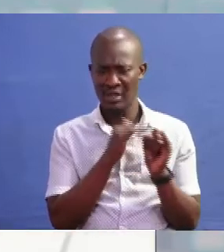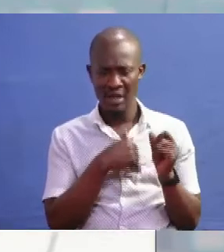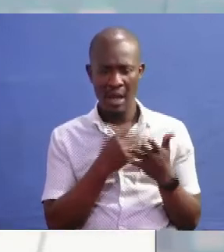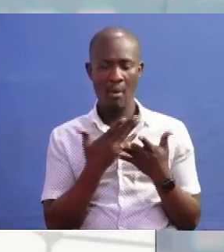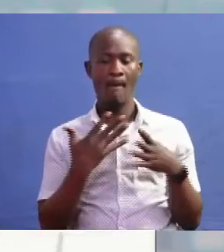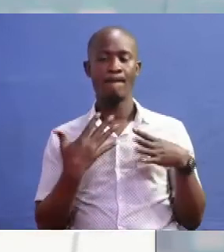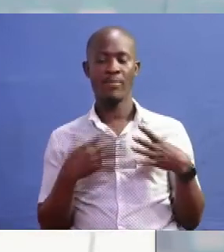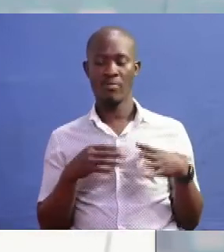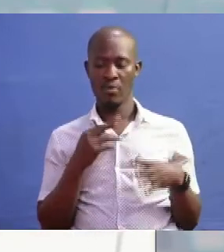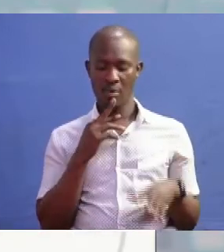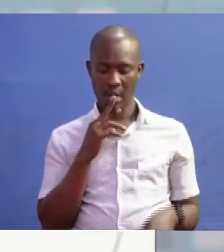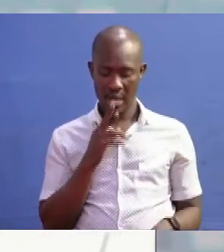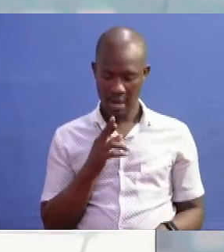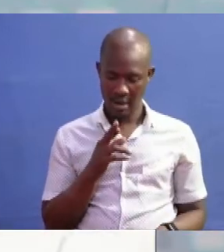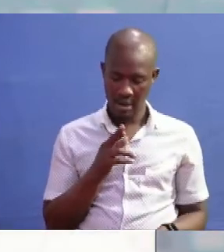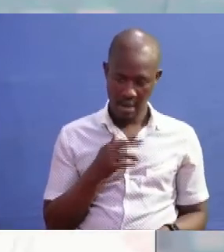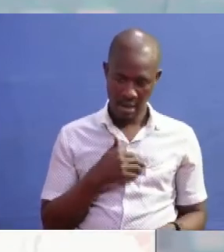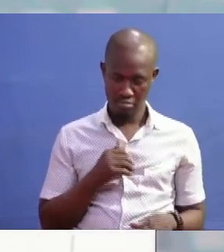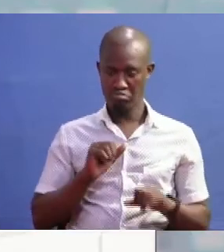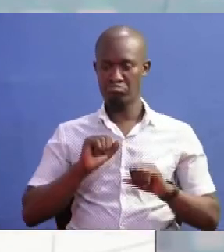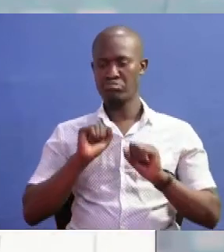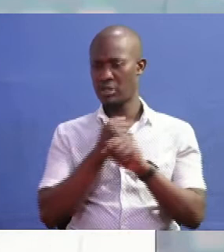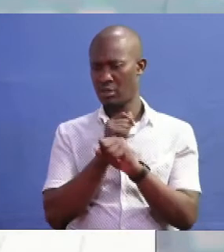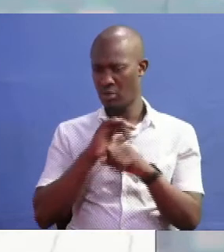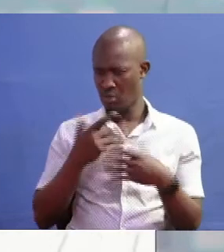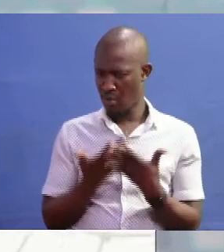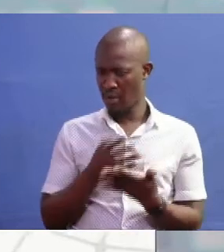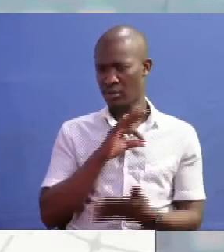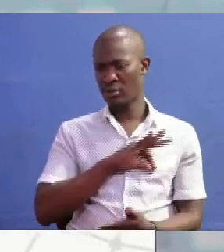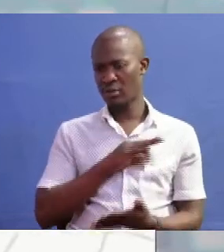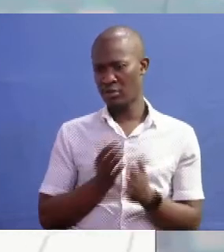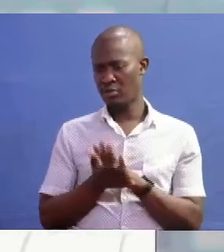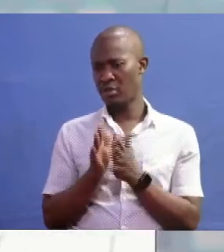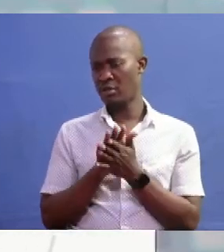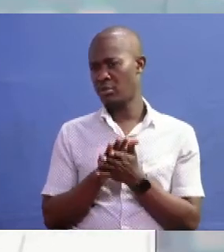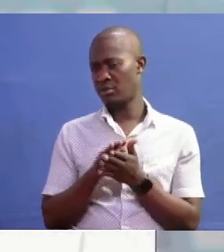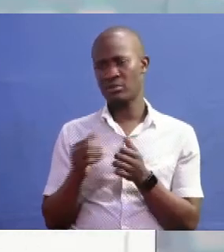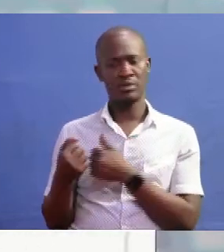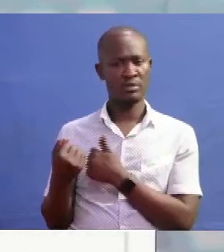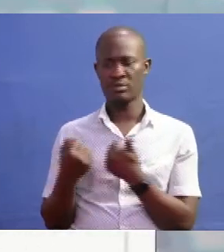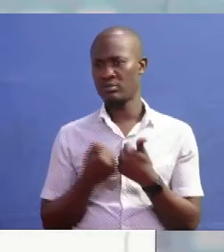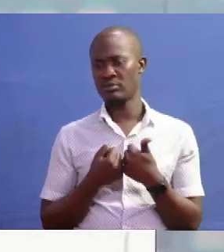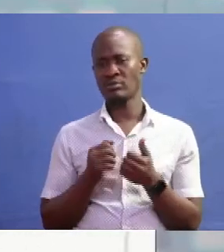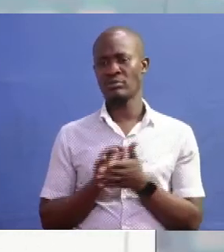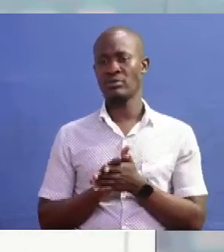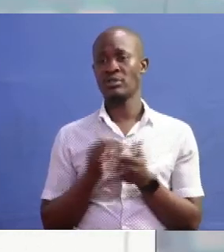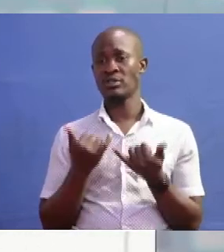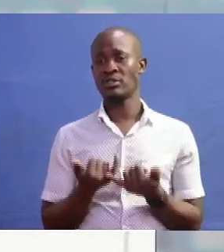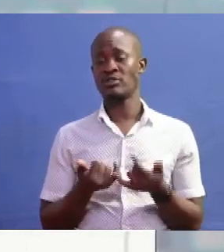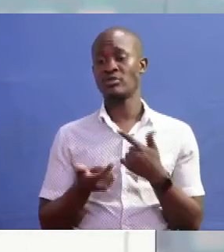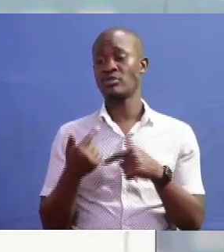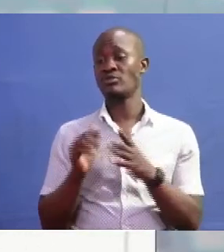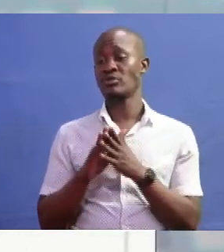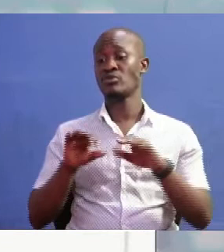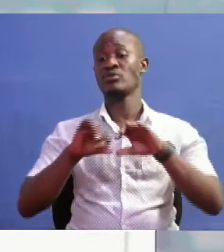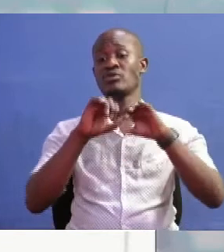people are disagreeing on where to invest, it becomes a challenge in most chamas. Mm-hmm. And now when it comes to